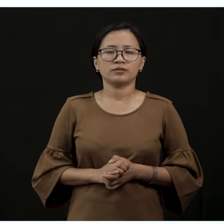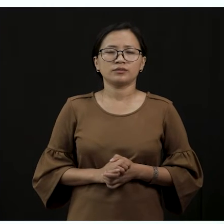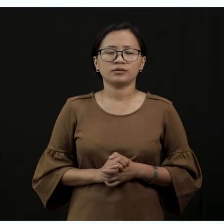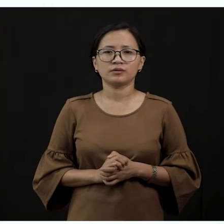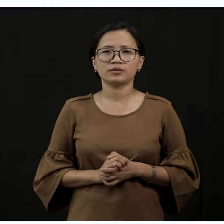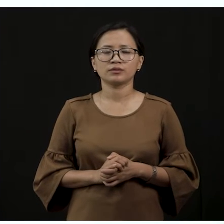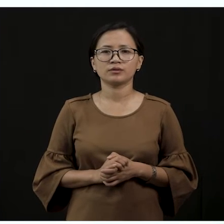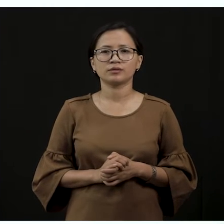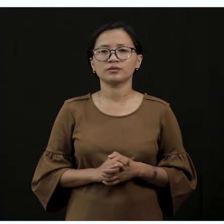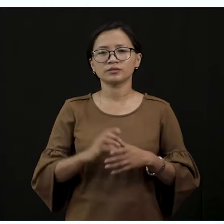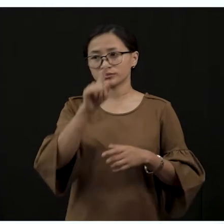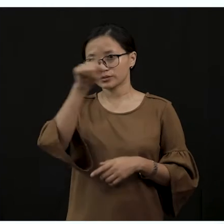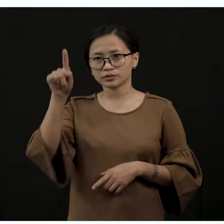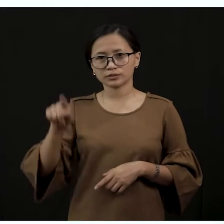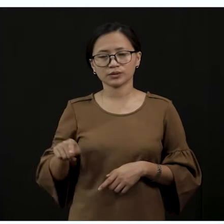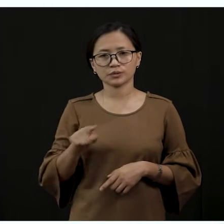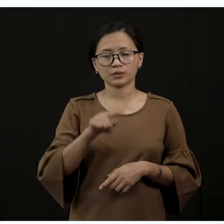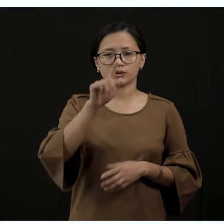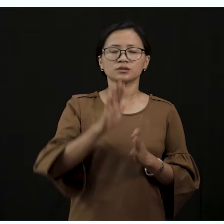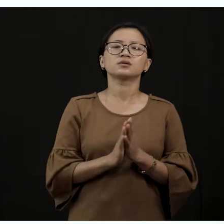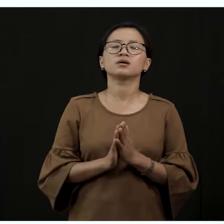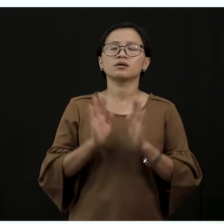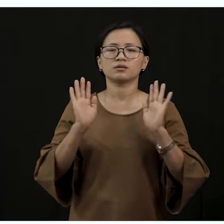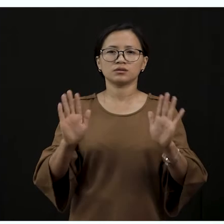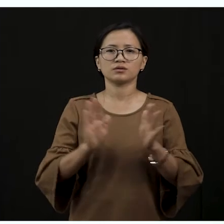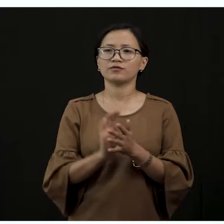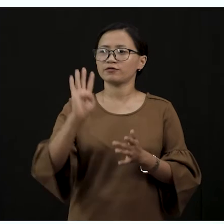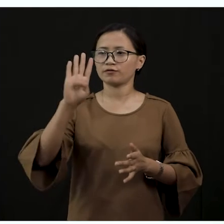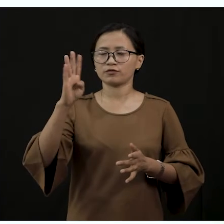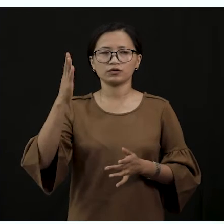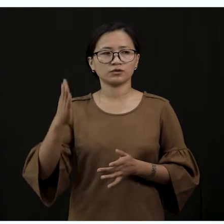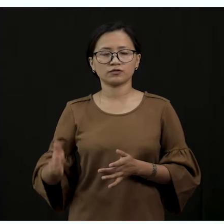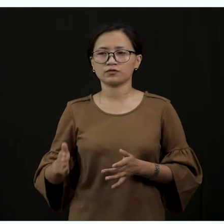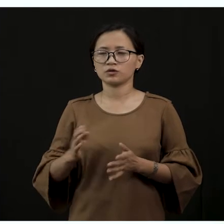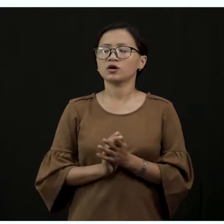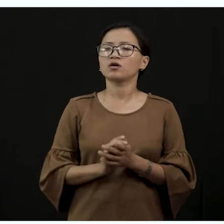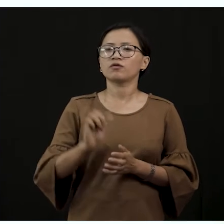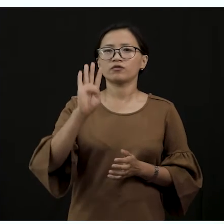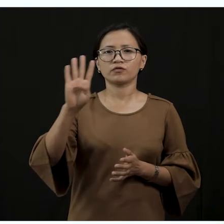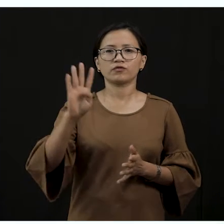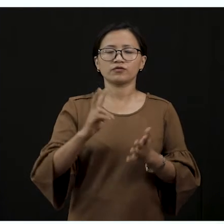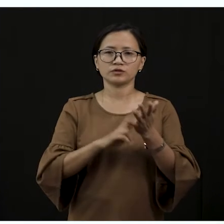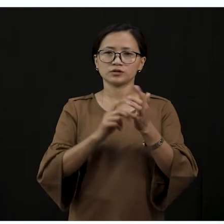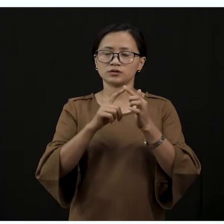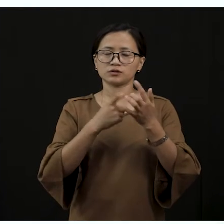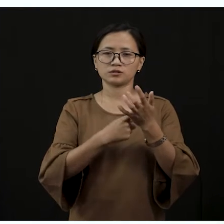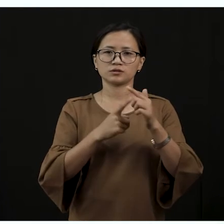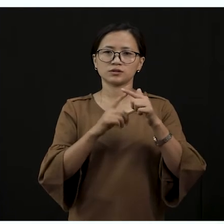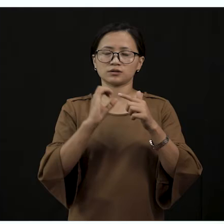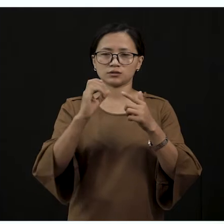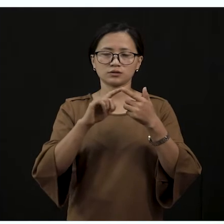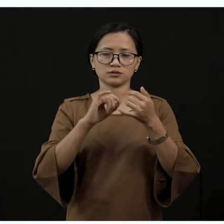Yes, this is a square. A square has 4 sides and 4 vertices.